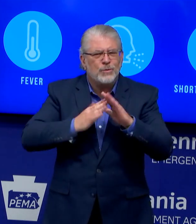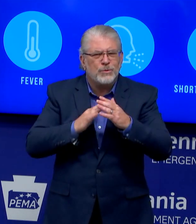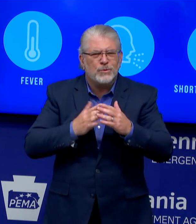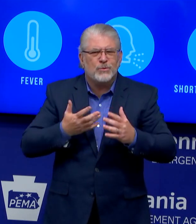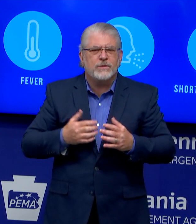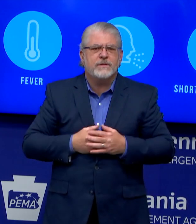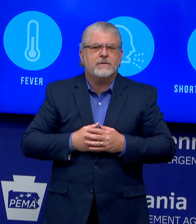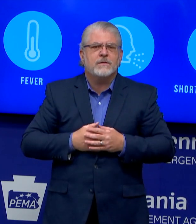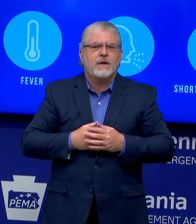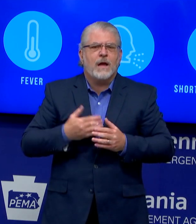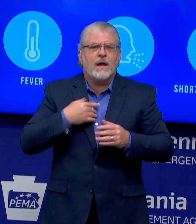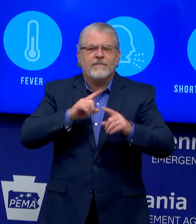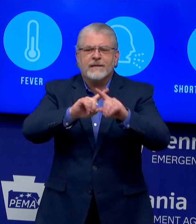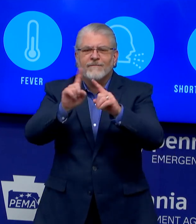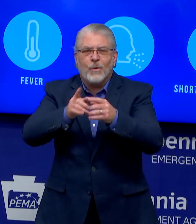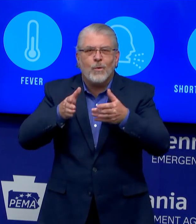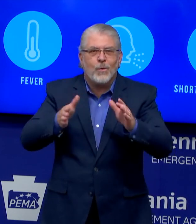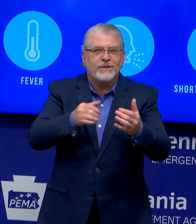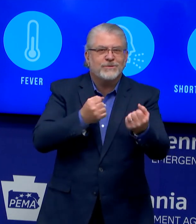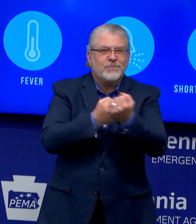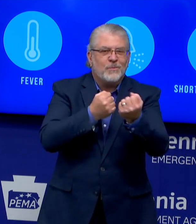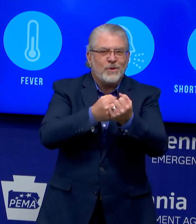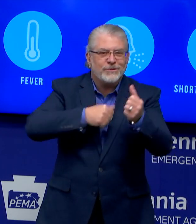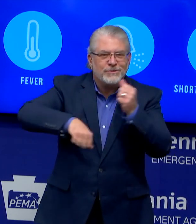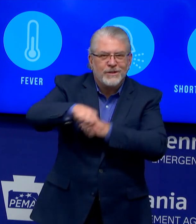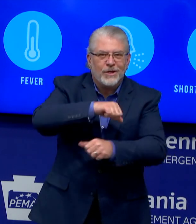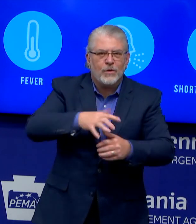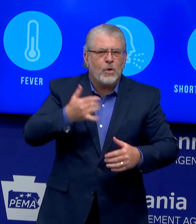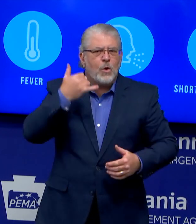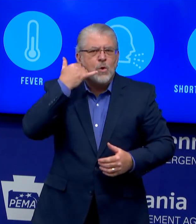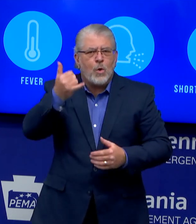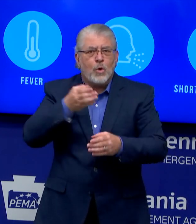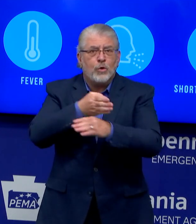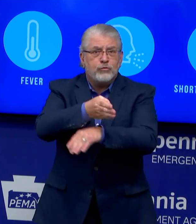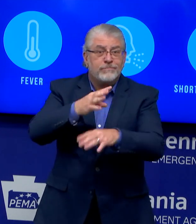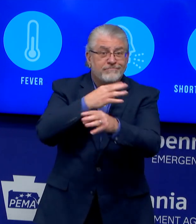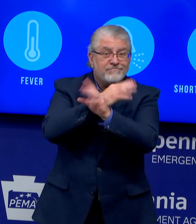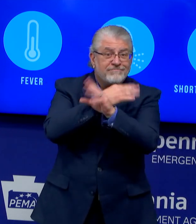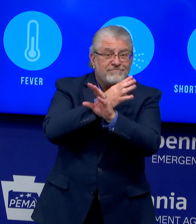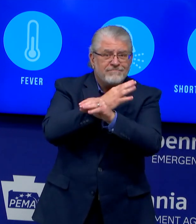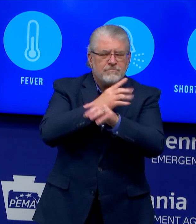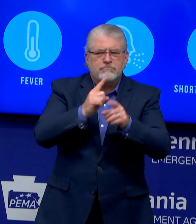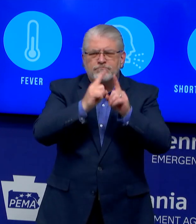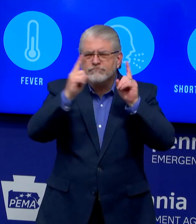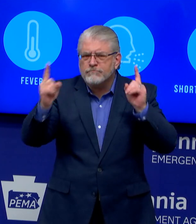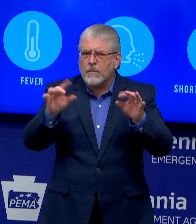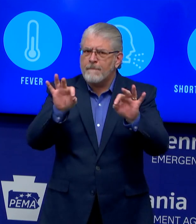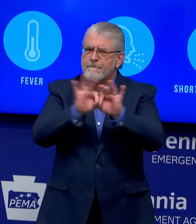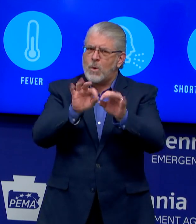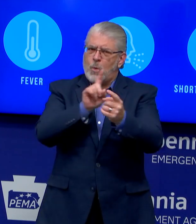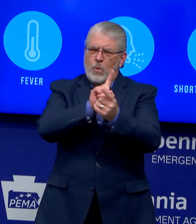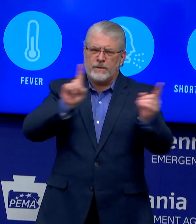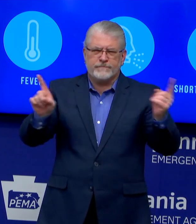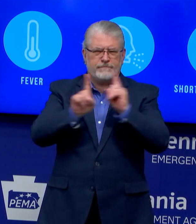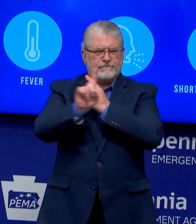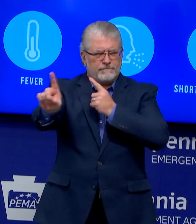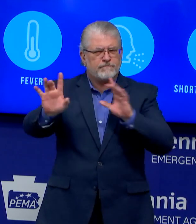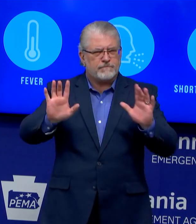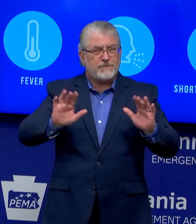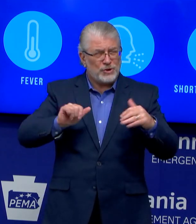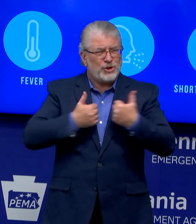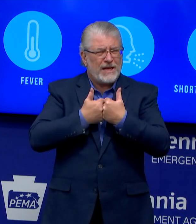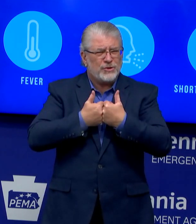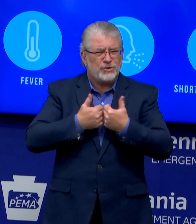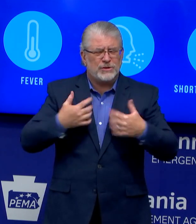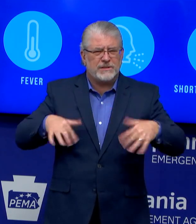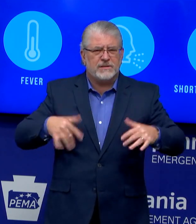to support each other. And while these are challenging and uncertain times, I am certain of one thing: